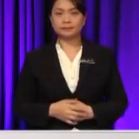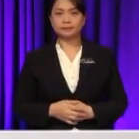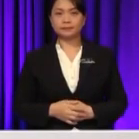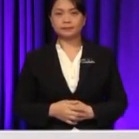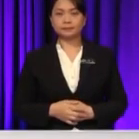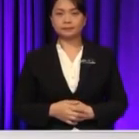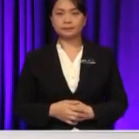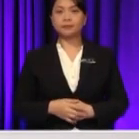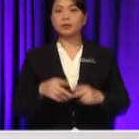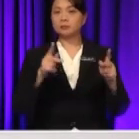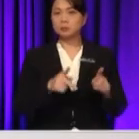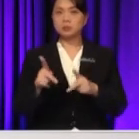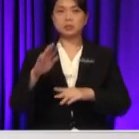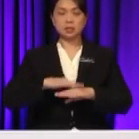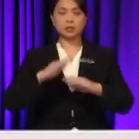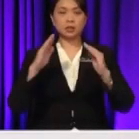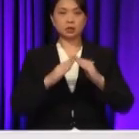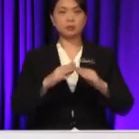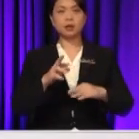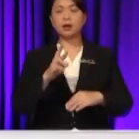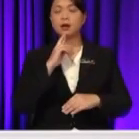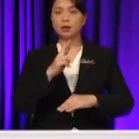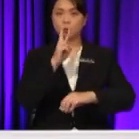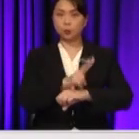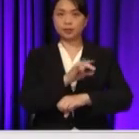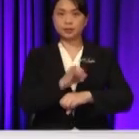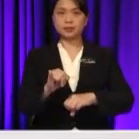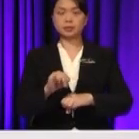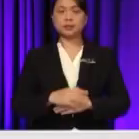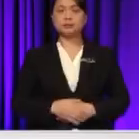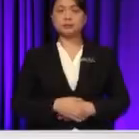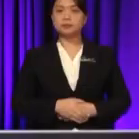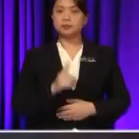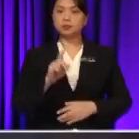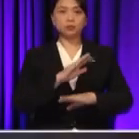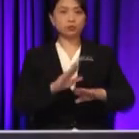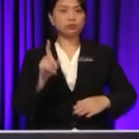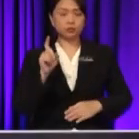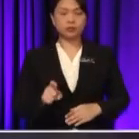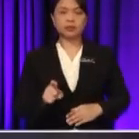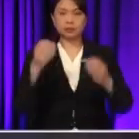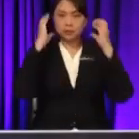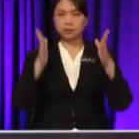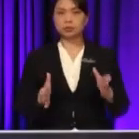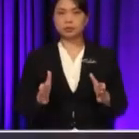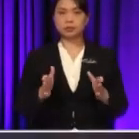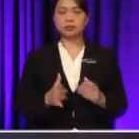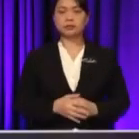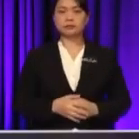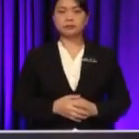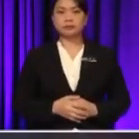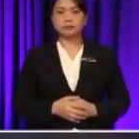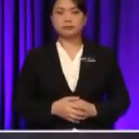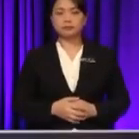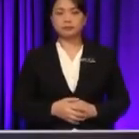for pupils at home who's watching this activity, I believe you don't need a teacher around to do this. You can have your friends